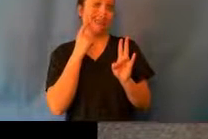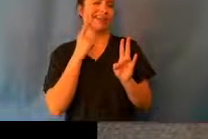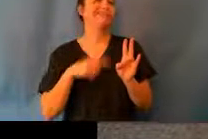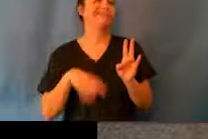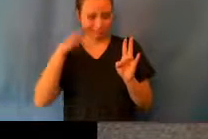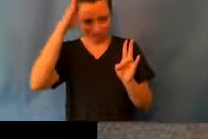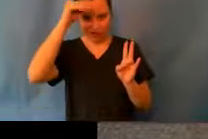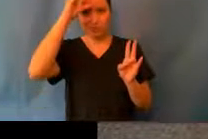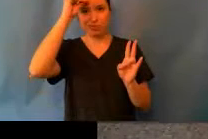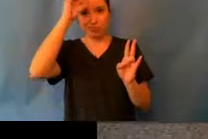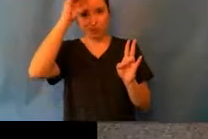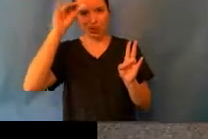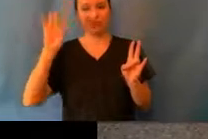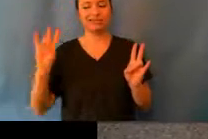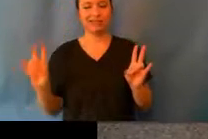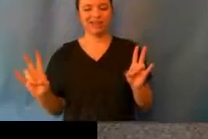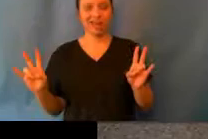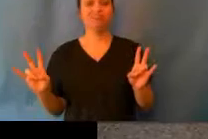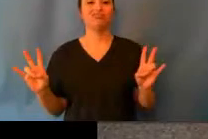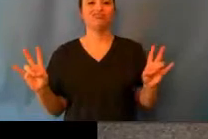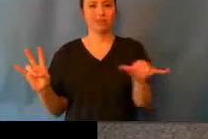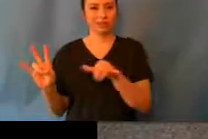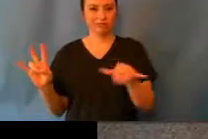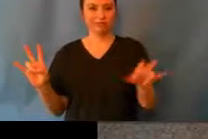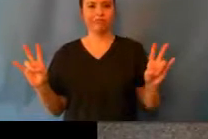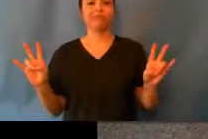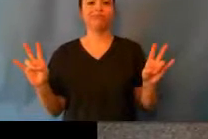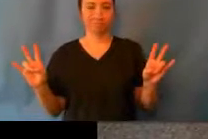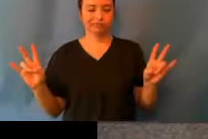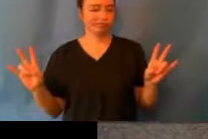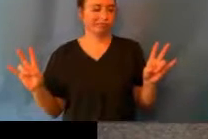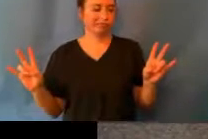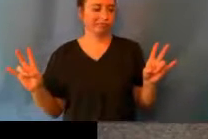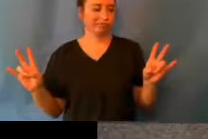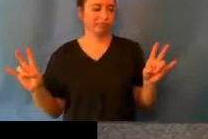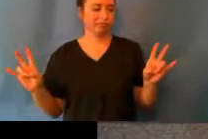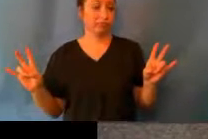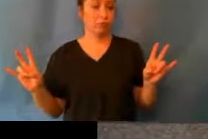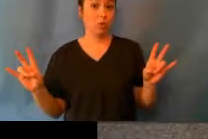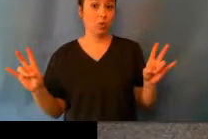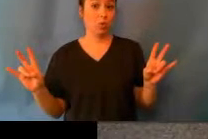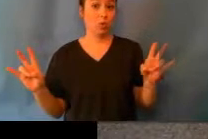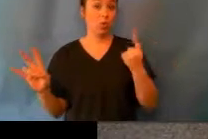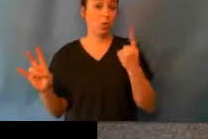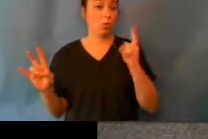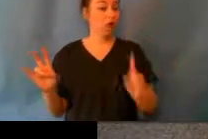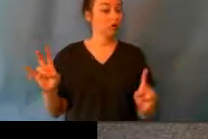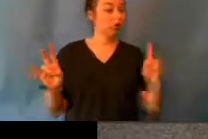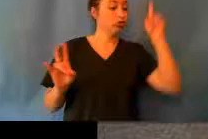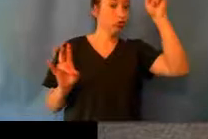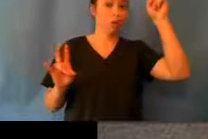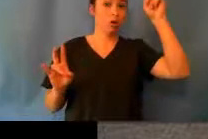Good, the little boy, he also was 7 units tall. This way we measured it going across